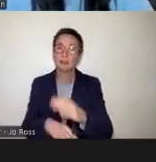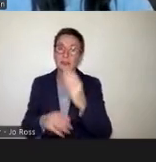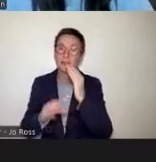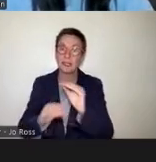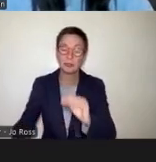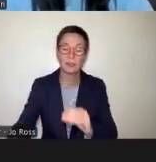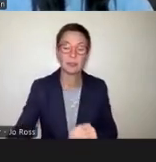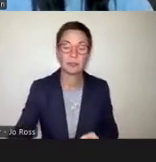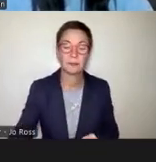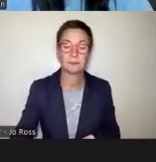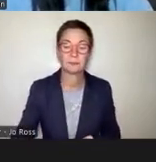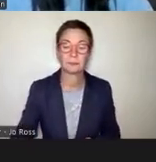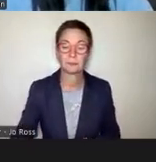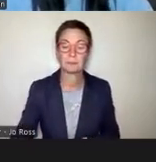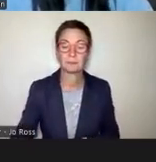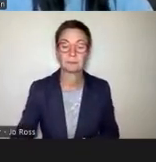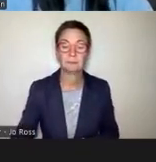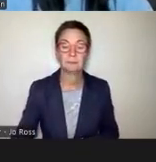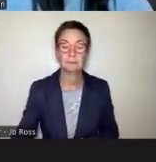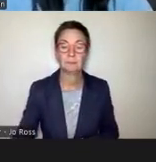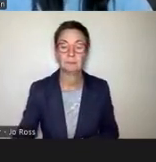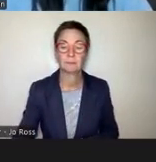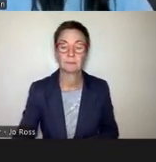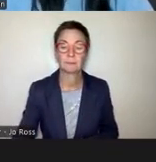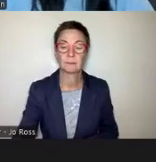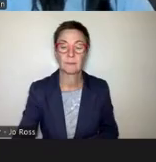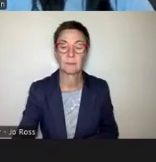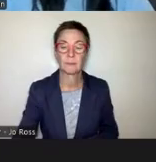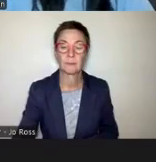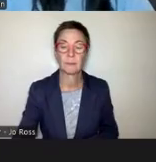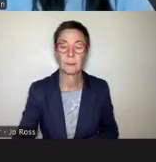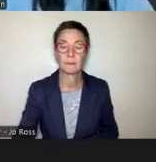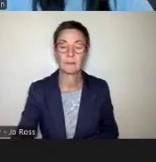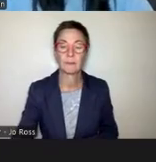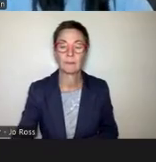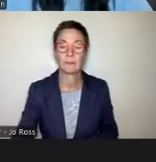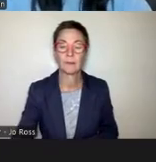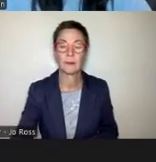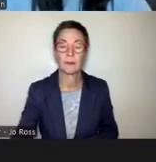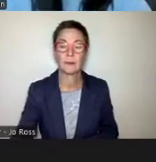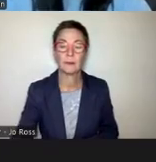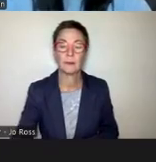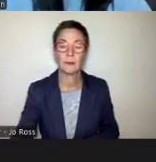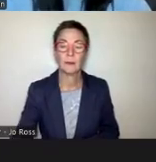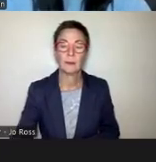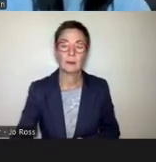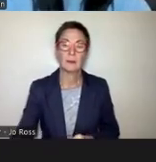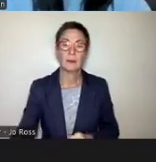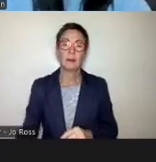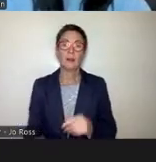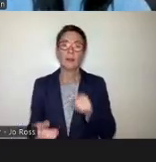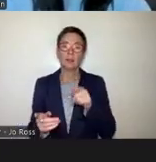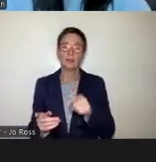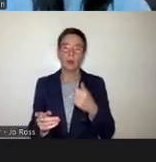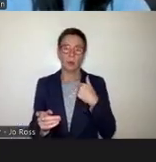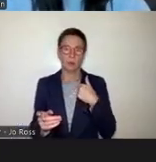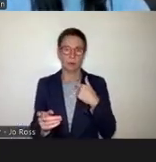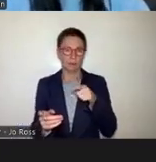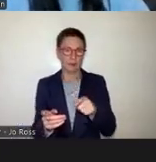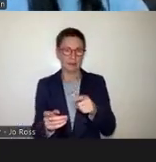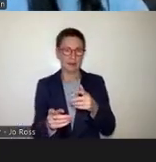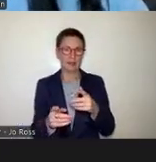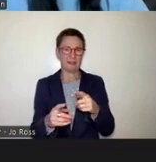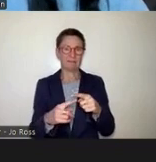of not sleeping well, not having the same kind of backgrounds or experiences that their peers may impact